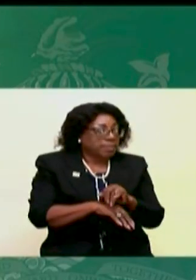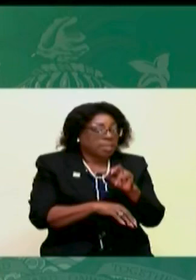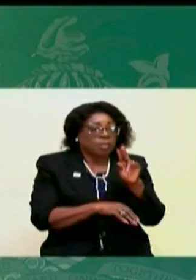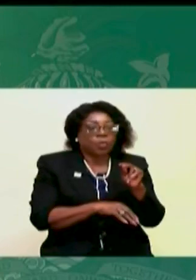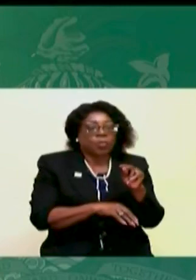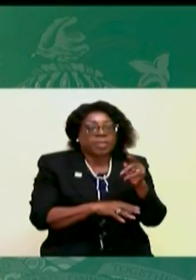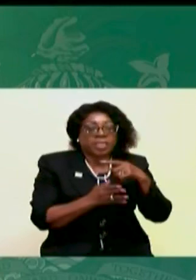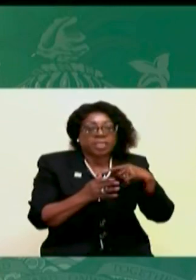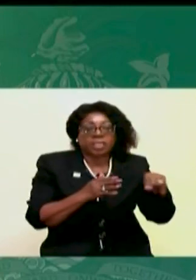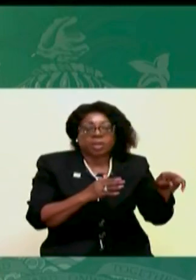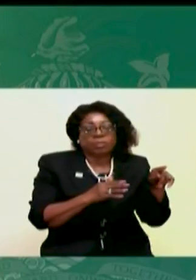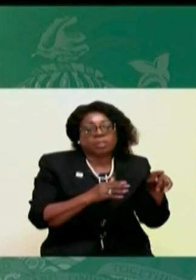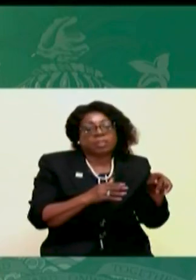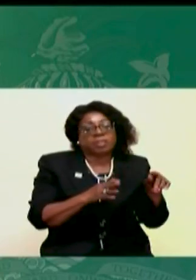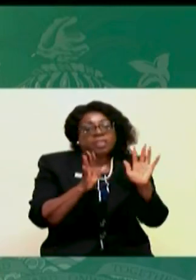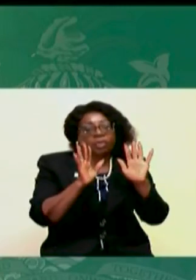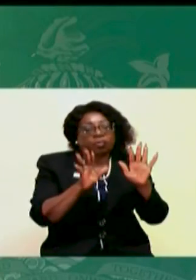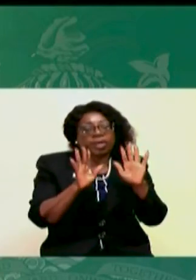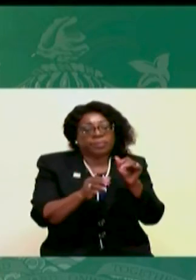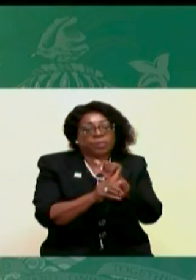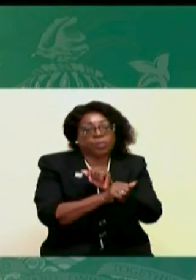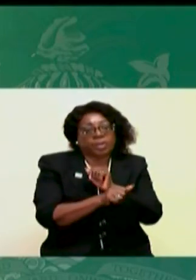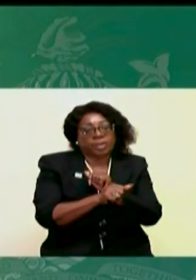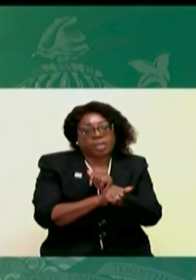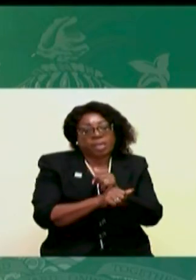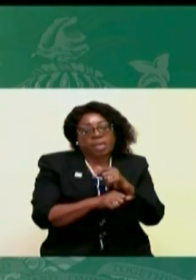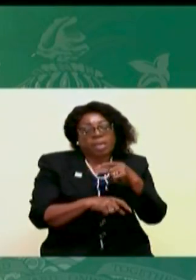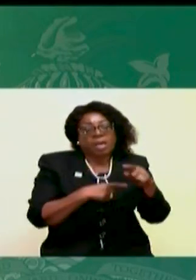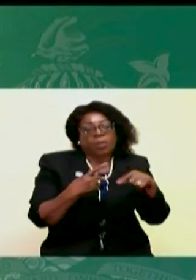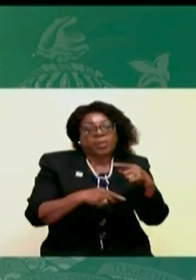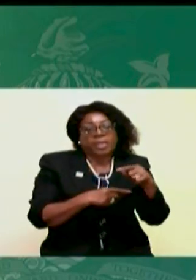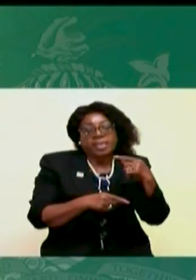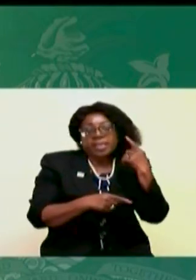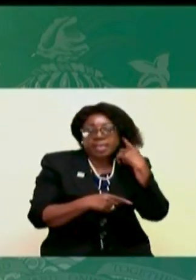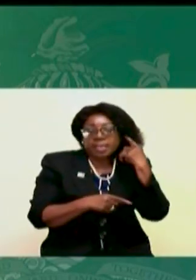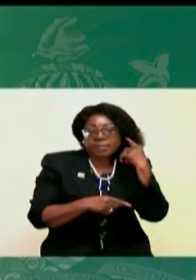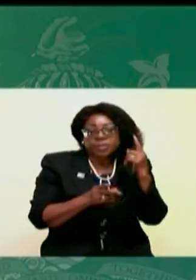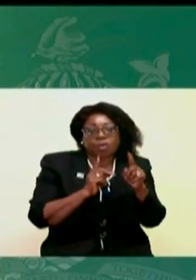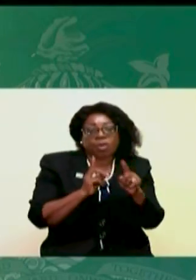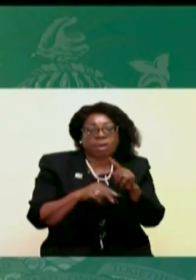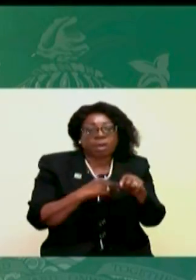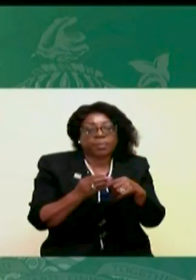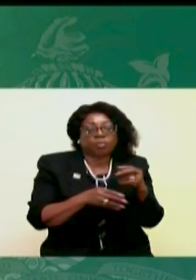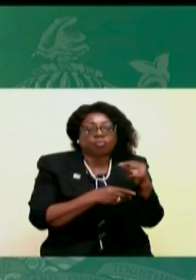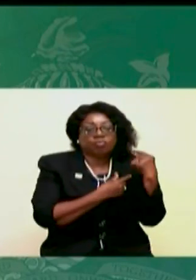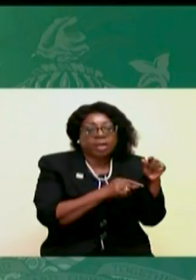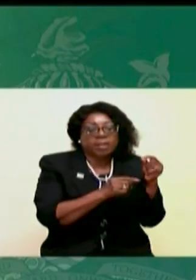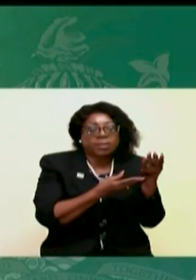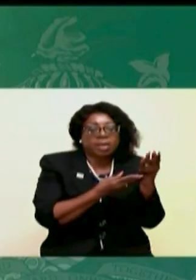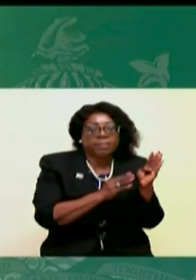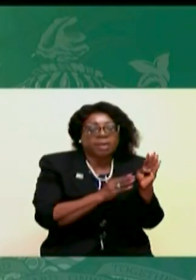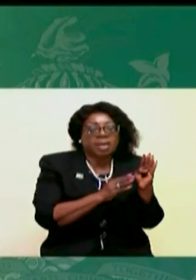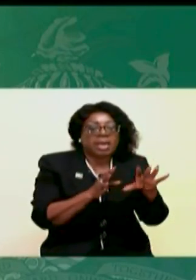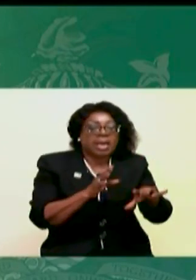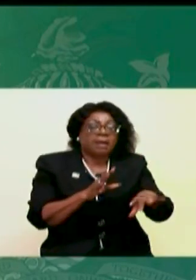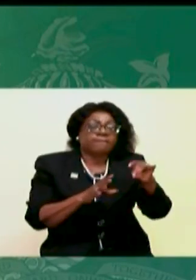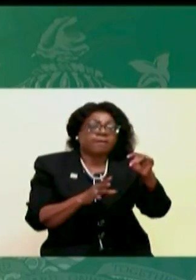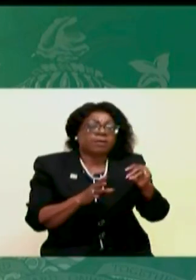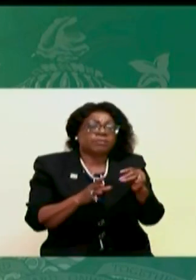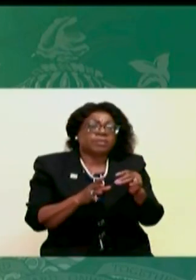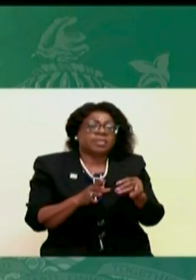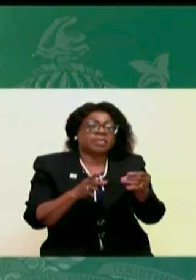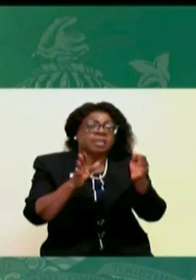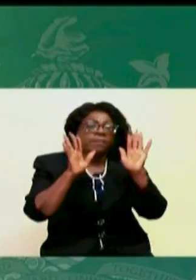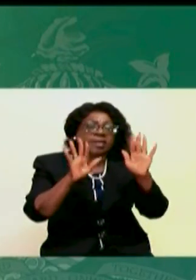doubt the incredible work. And then I hear them talk about Grand Bahama. That's right. I find it to be incredibly amazing, particularly